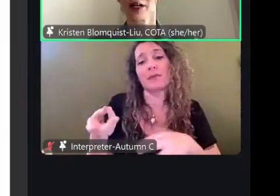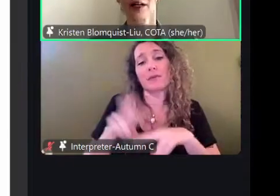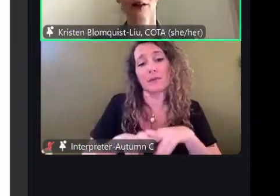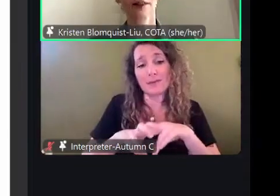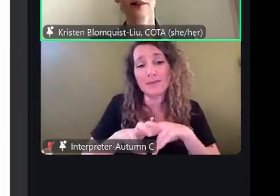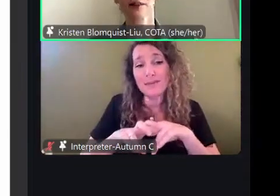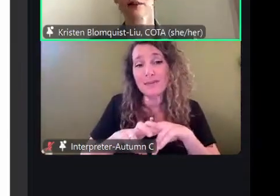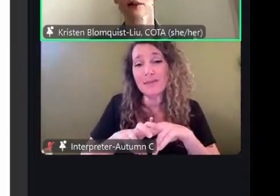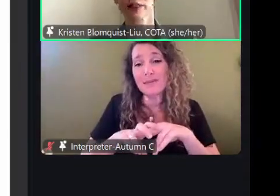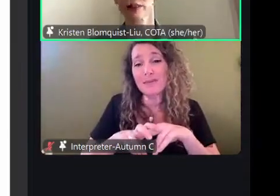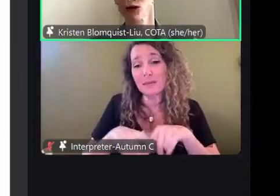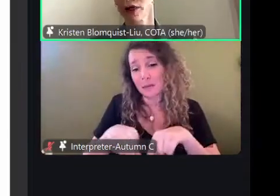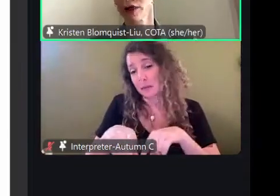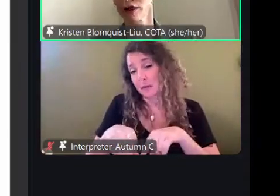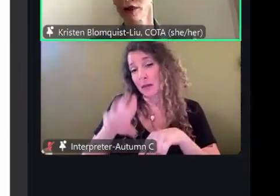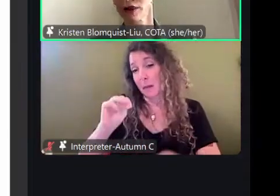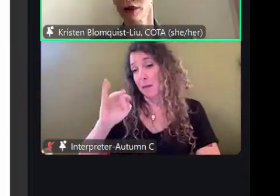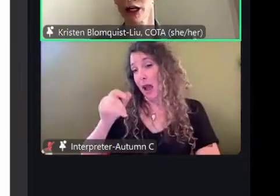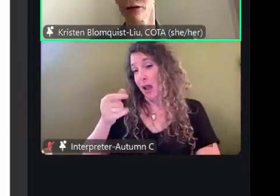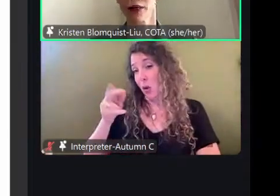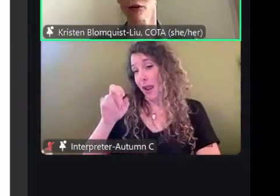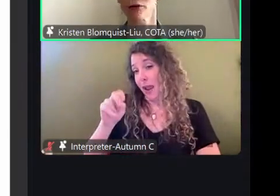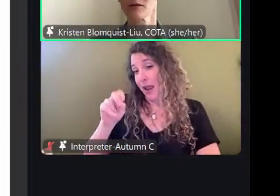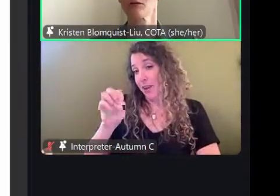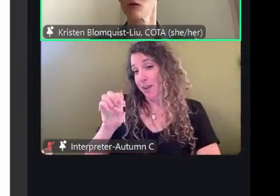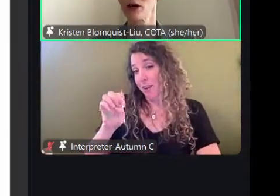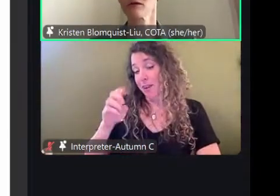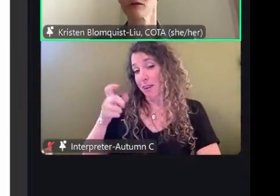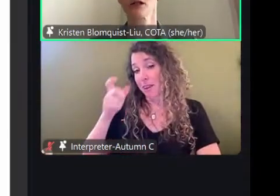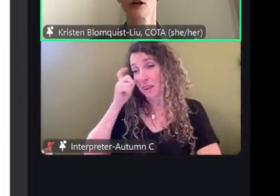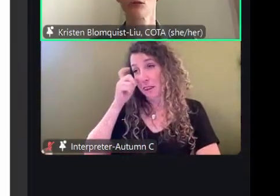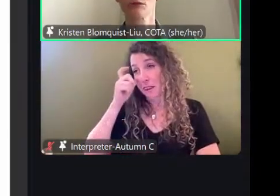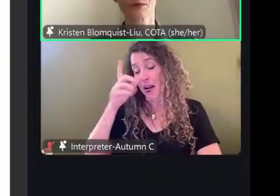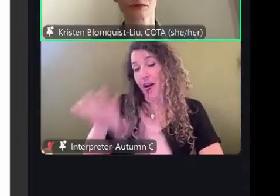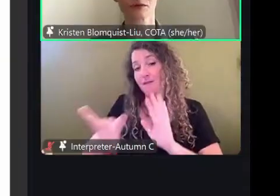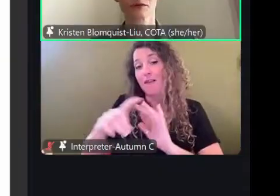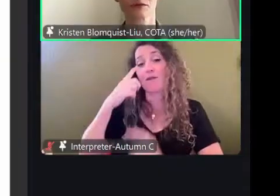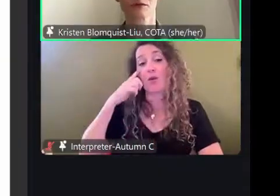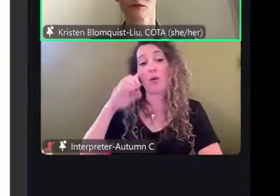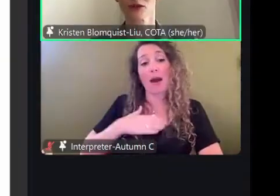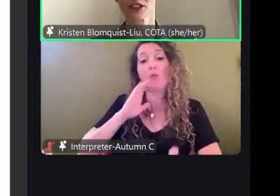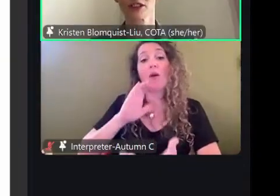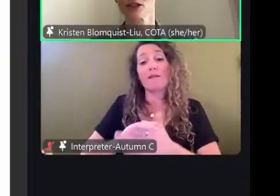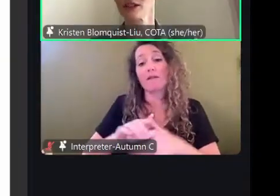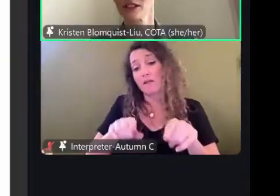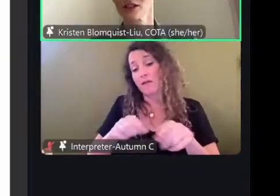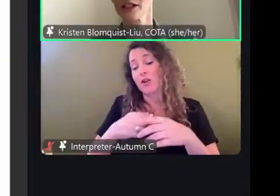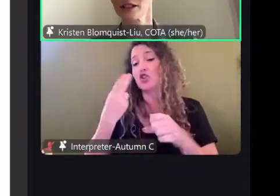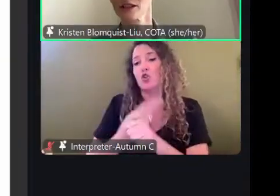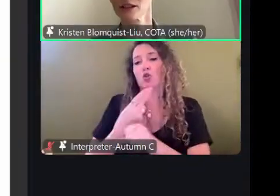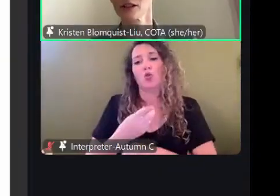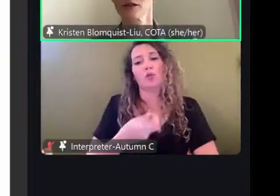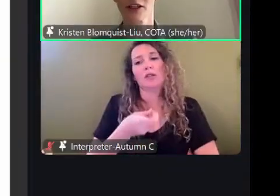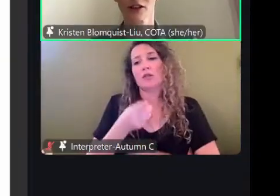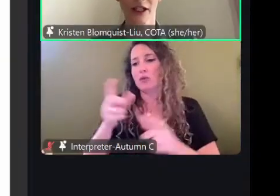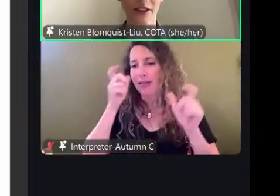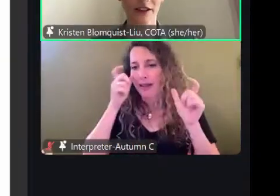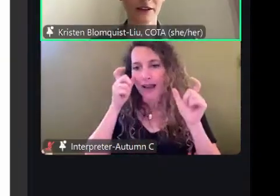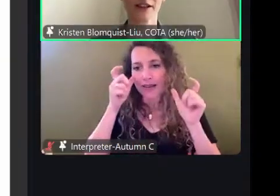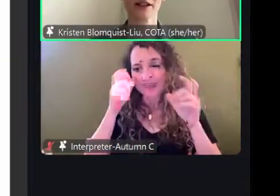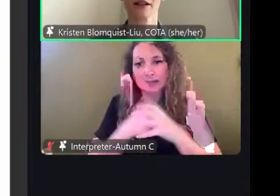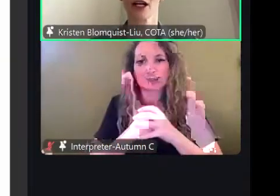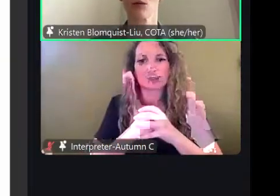are the migraine glasses. This is what I've found for my wife. She uses these glasses